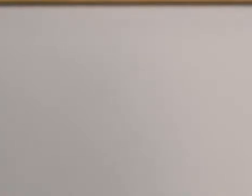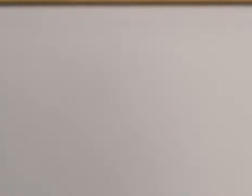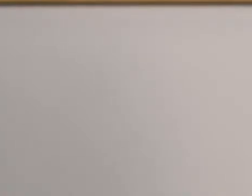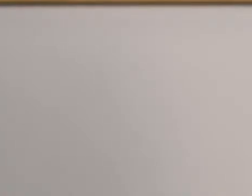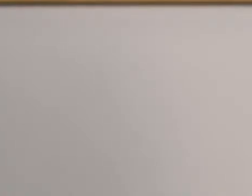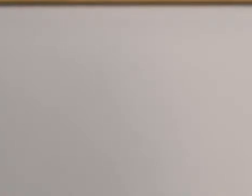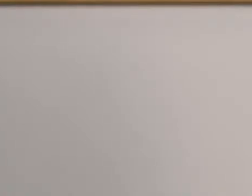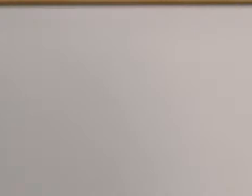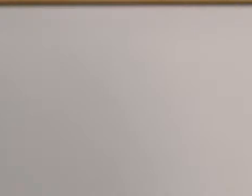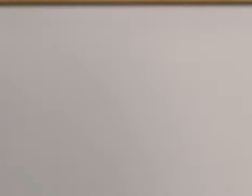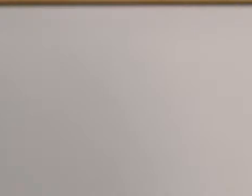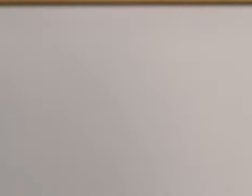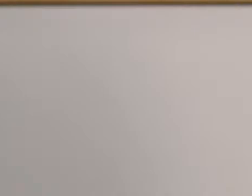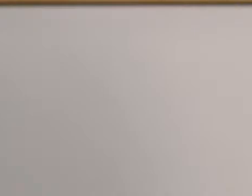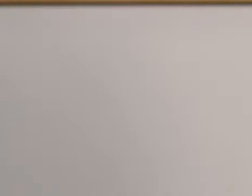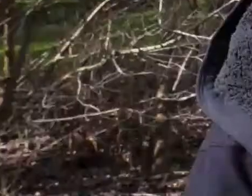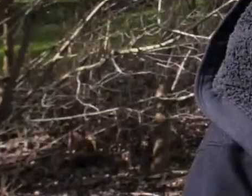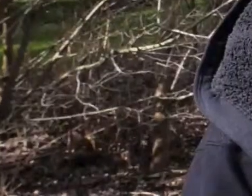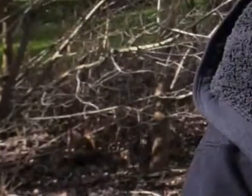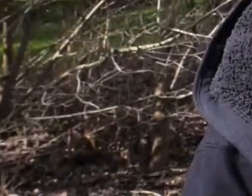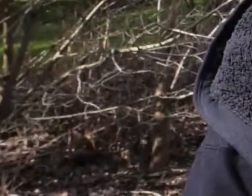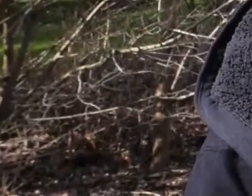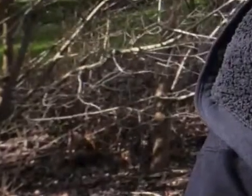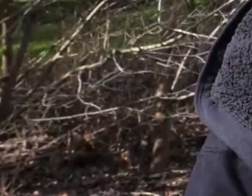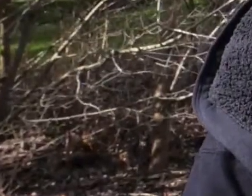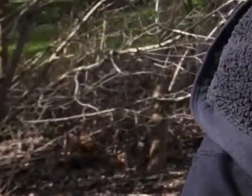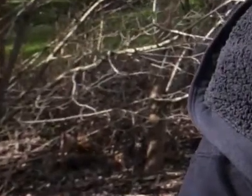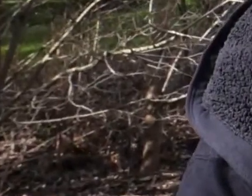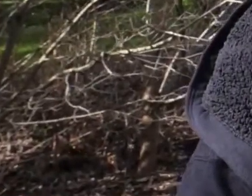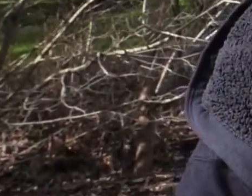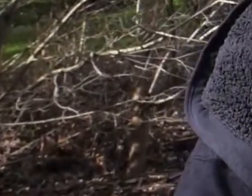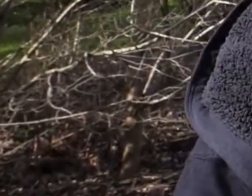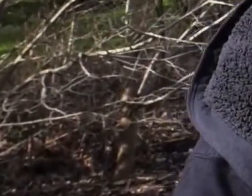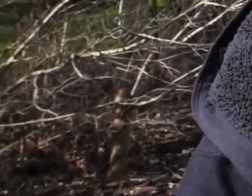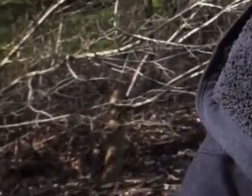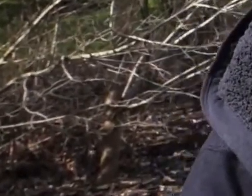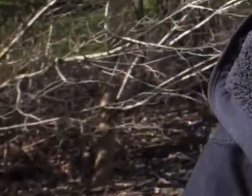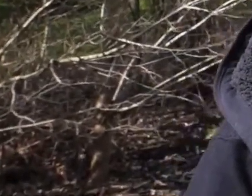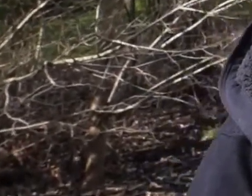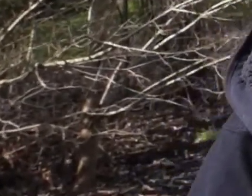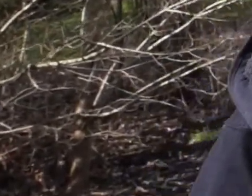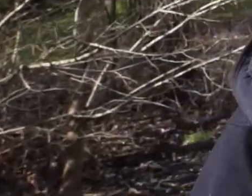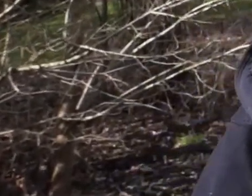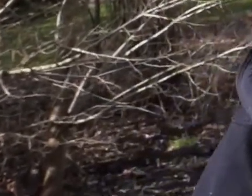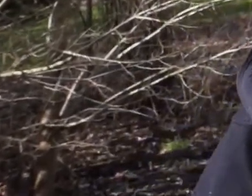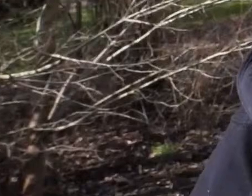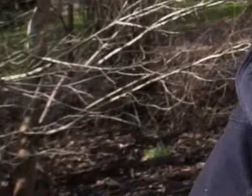there. You just need to look for it. Don't forget us.